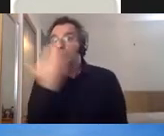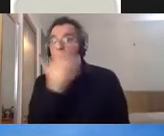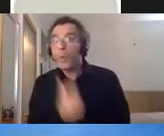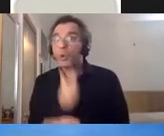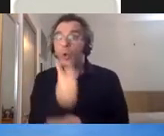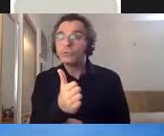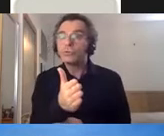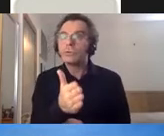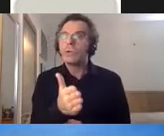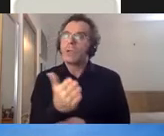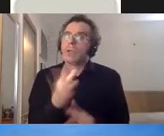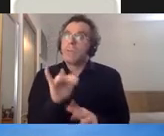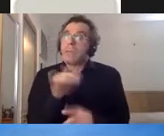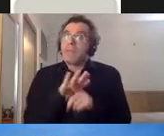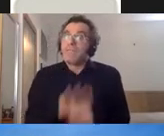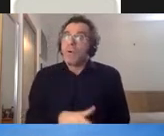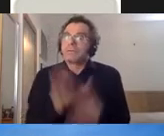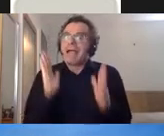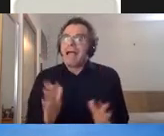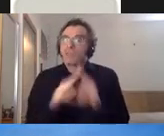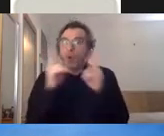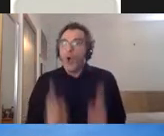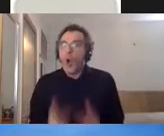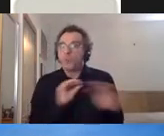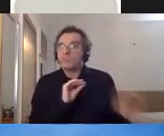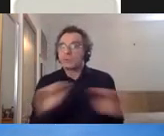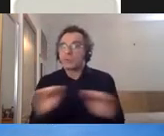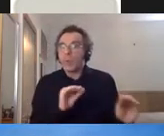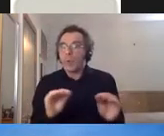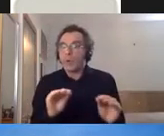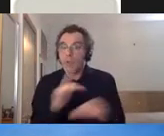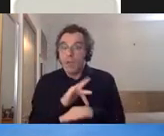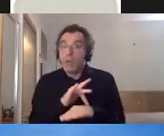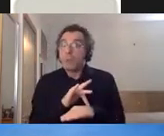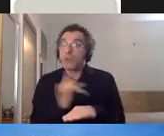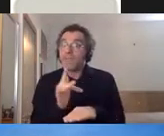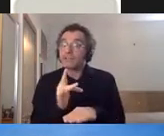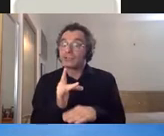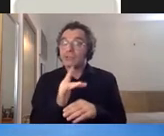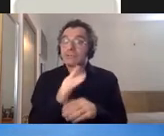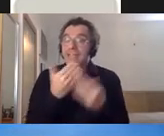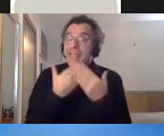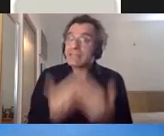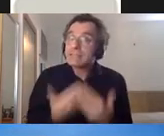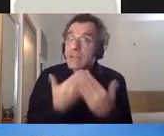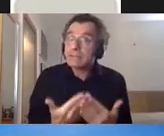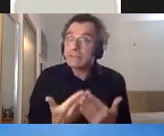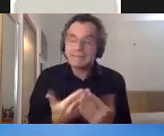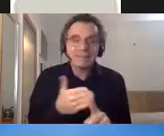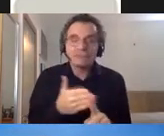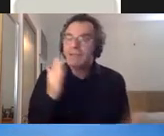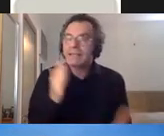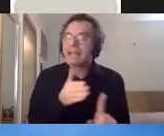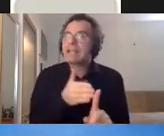to homeschool. In contrast, the professionals participating in the field study did not recognize or acknowledge any